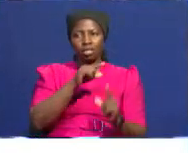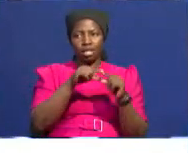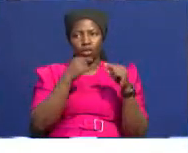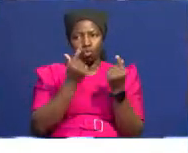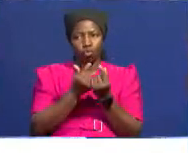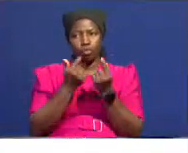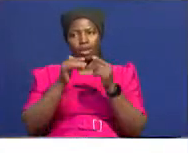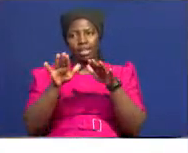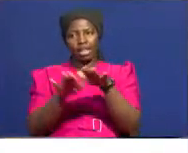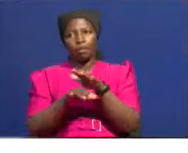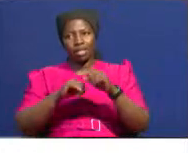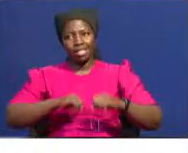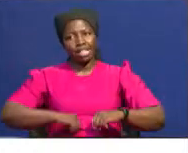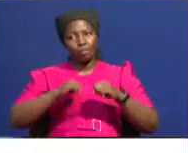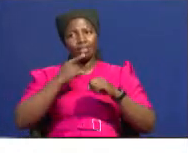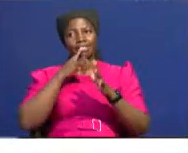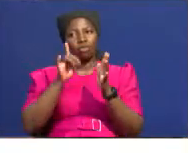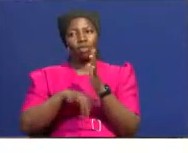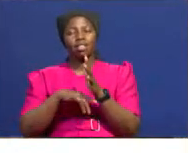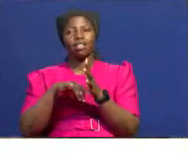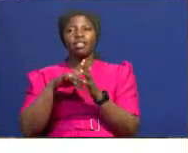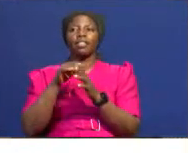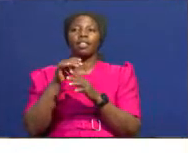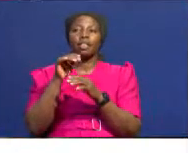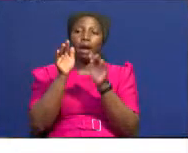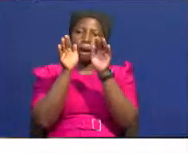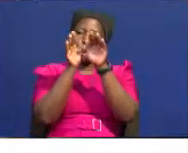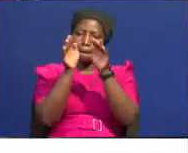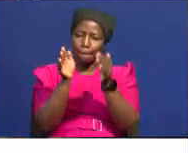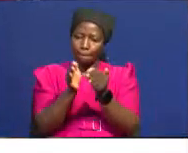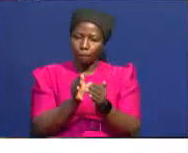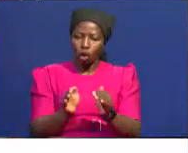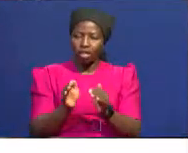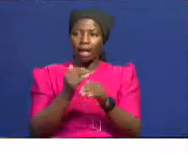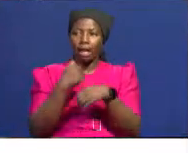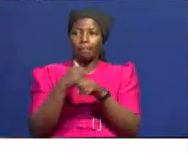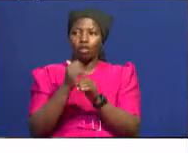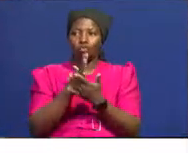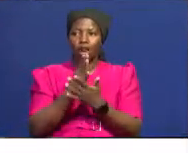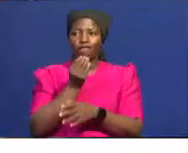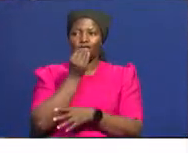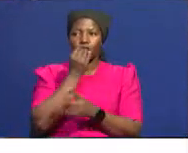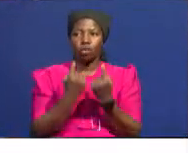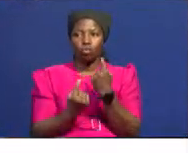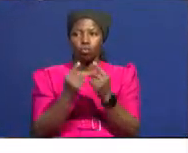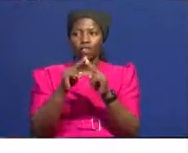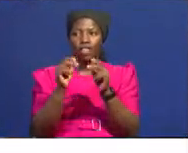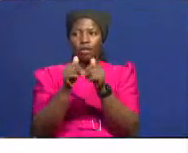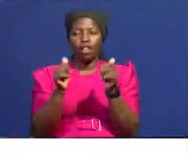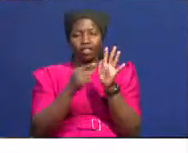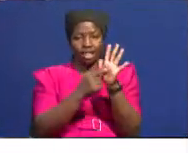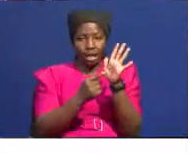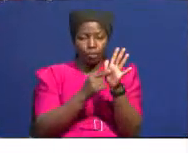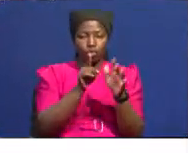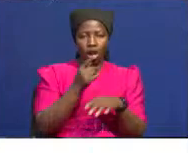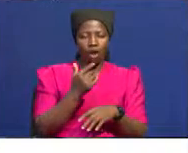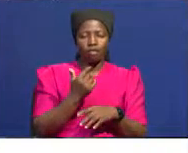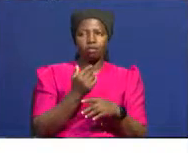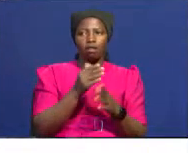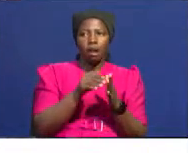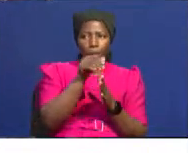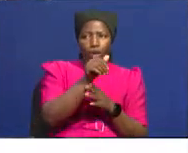says the pots ensure food is well cooked. Tuseme umenunua matumbo na umepika kwa